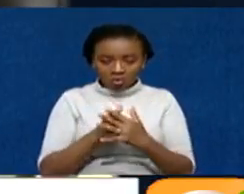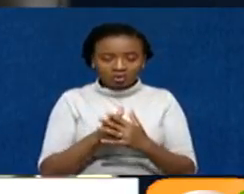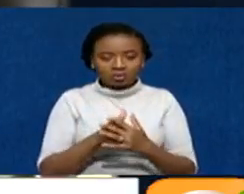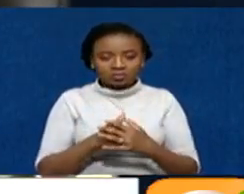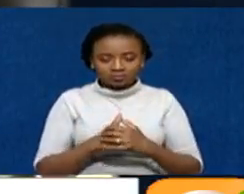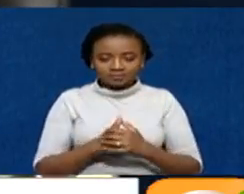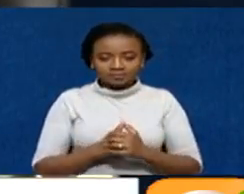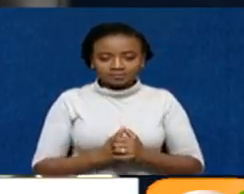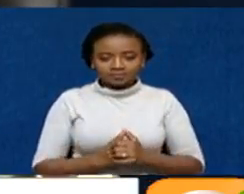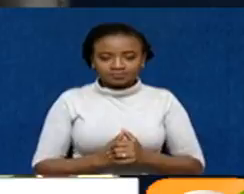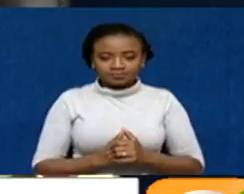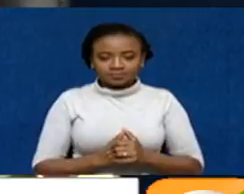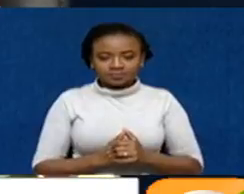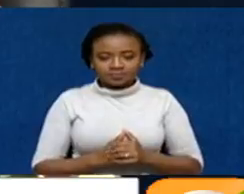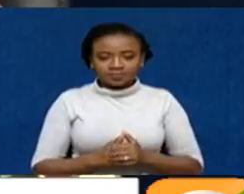katika Rift Valley.